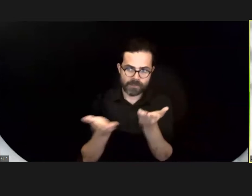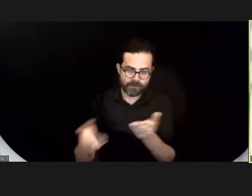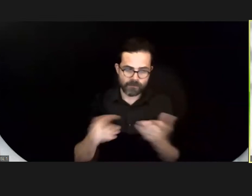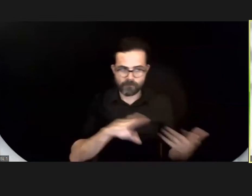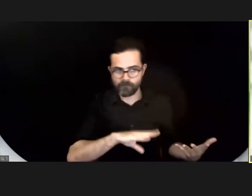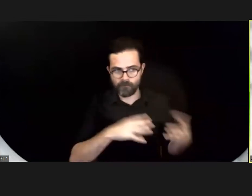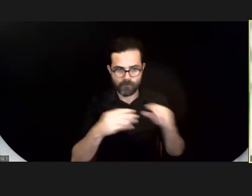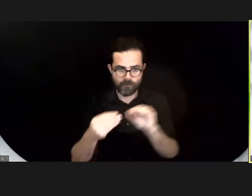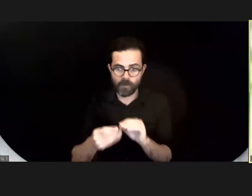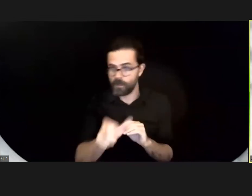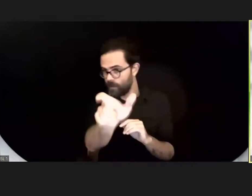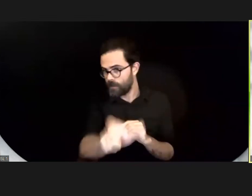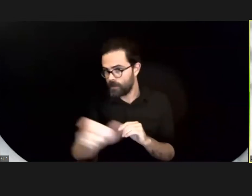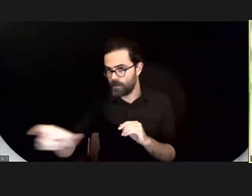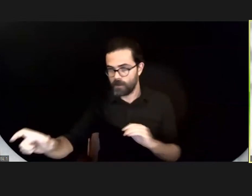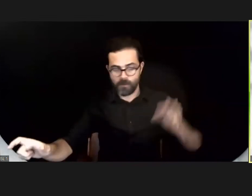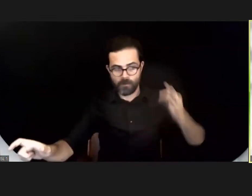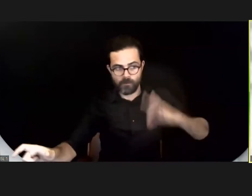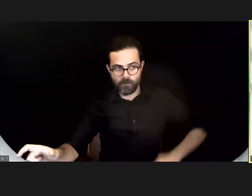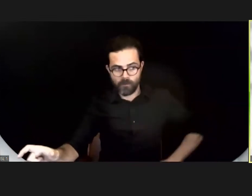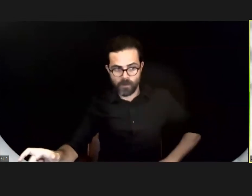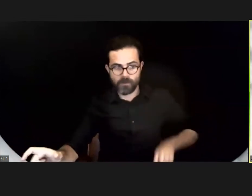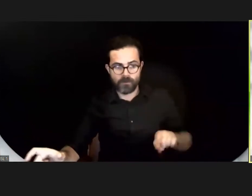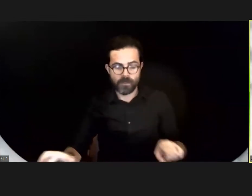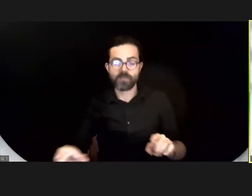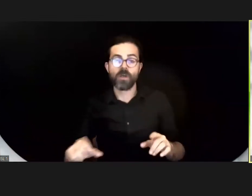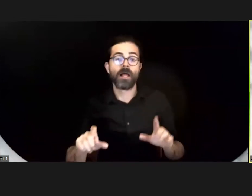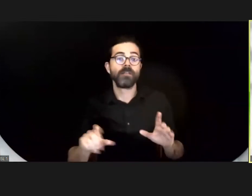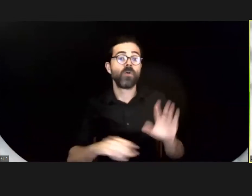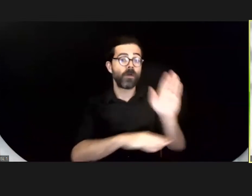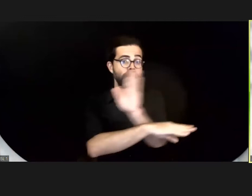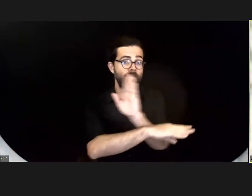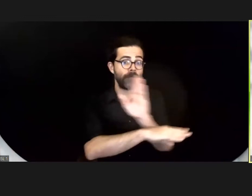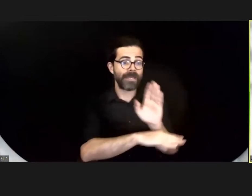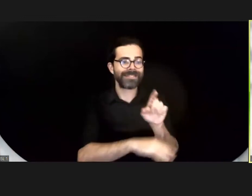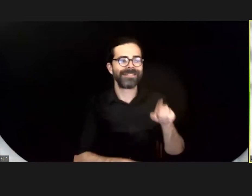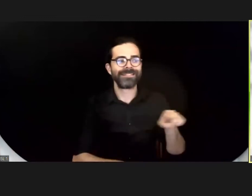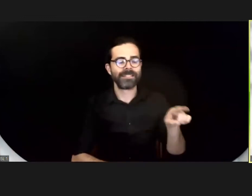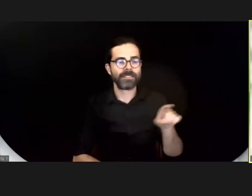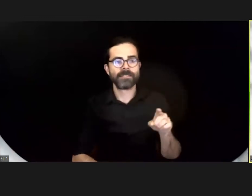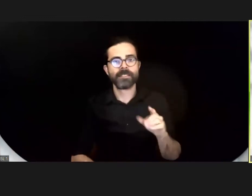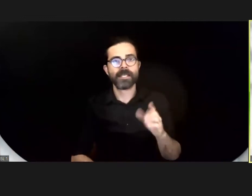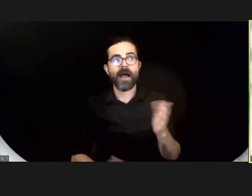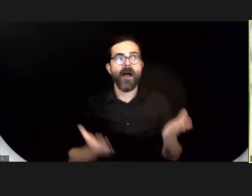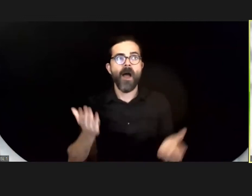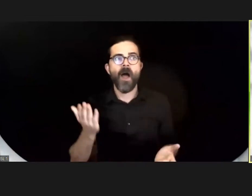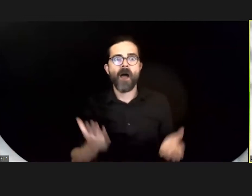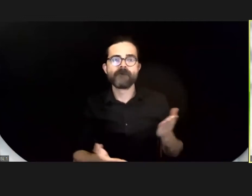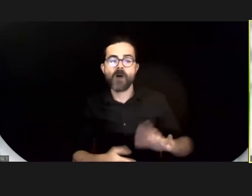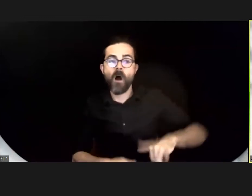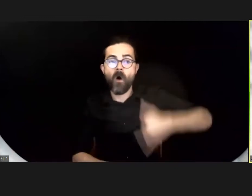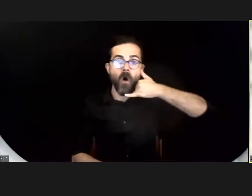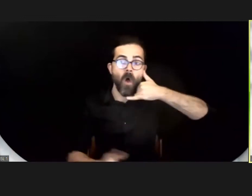people, the professionals, or the entities behind of a call emergency, a follow-up call, or